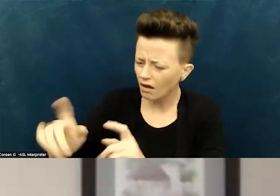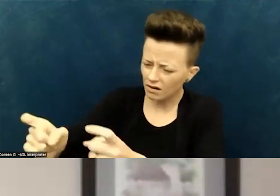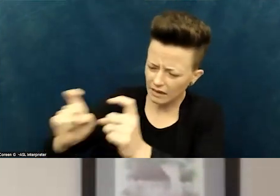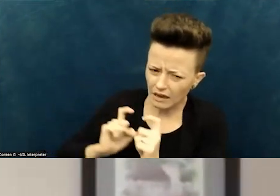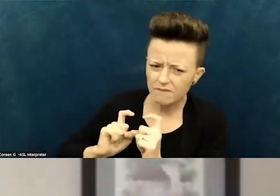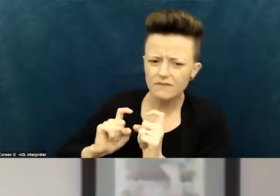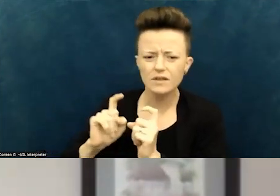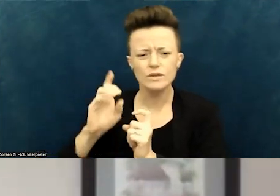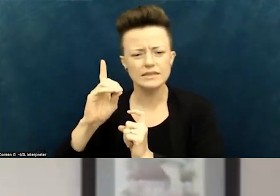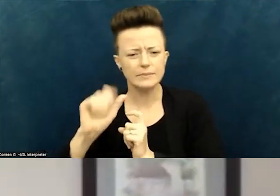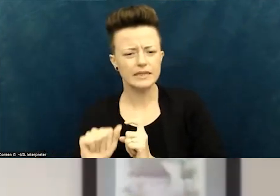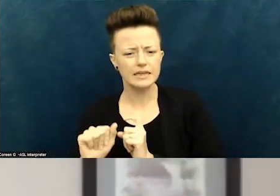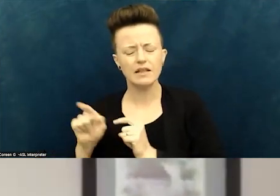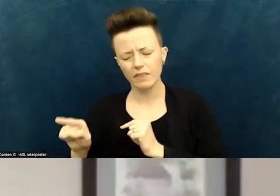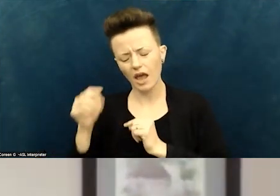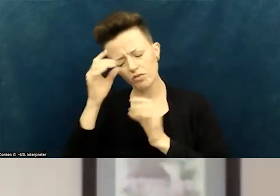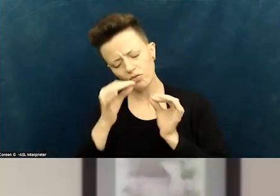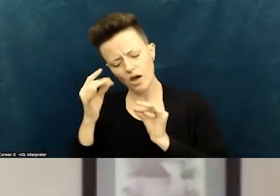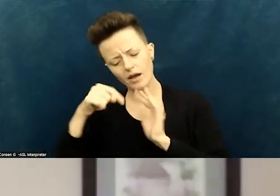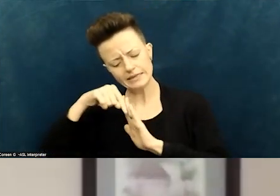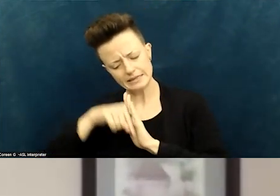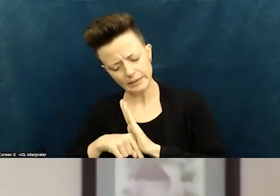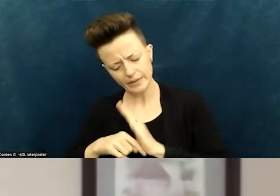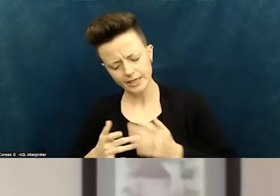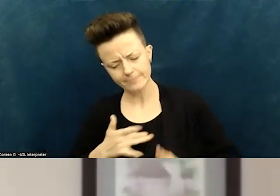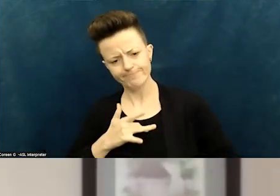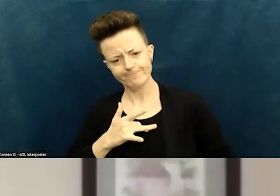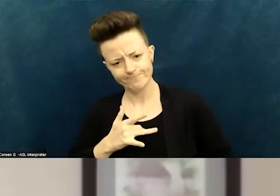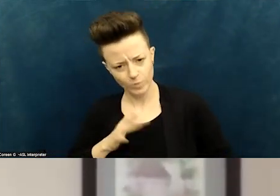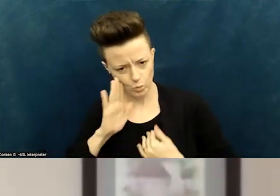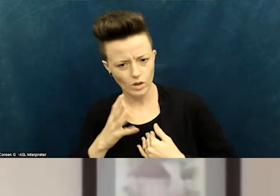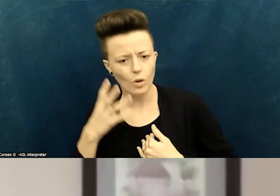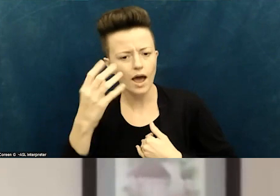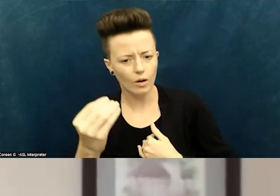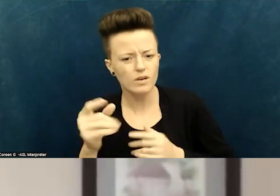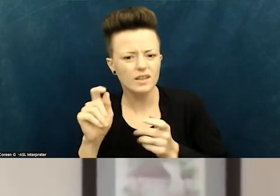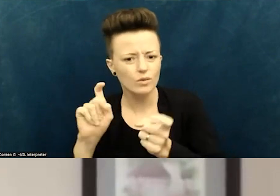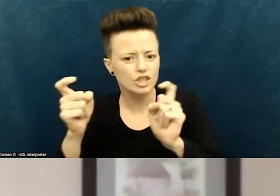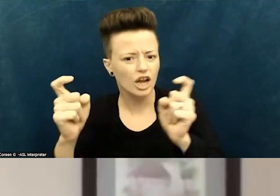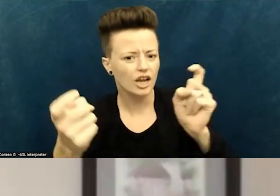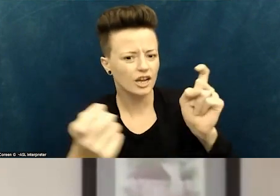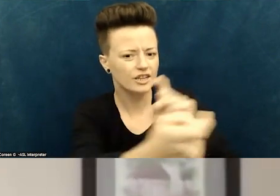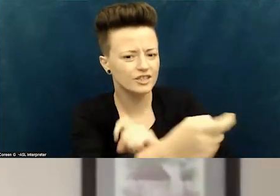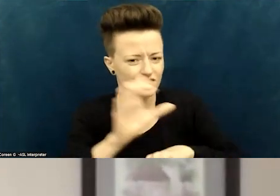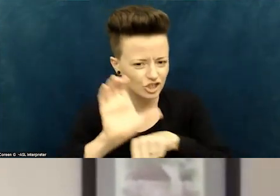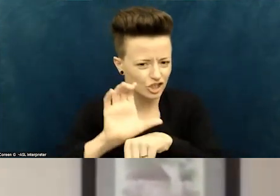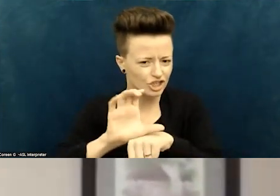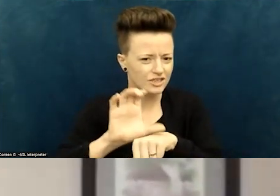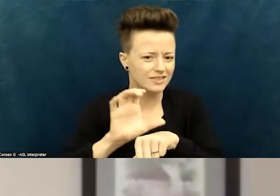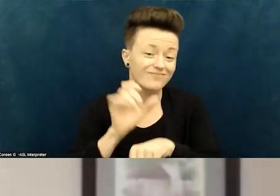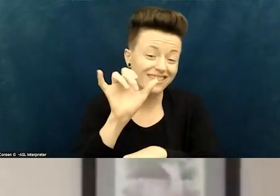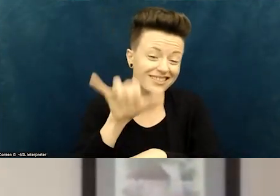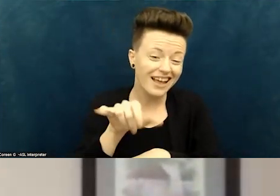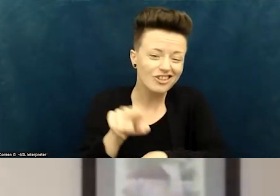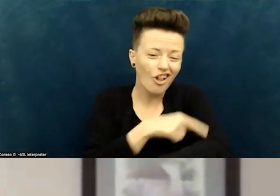they've thought more deeply about this. But just in terms of making sure at an administrative level